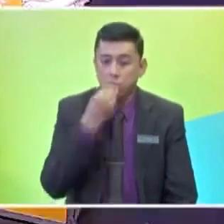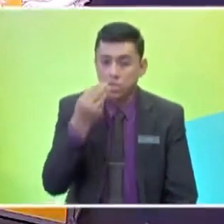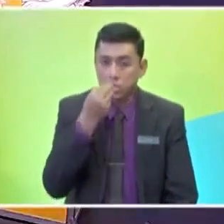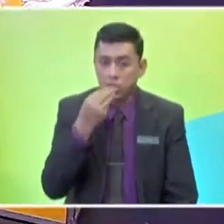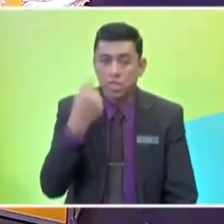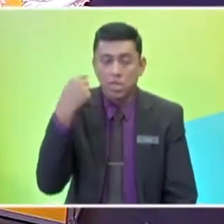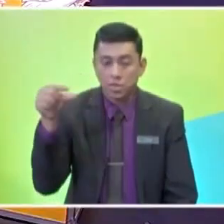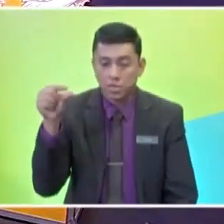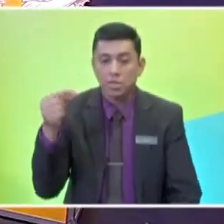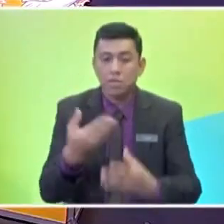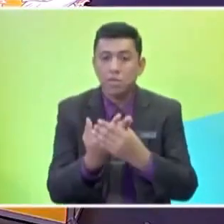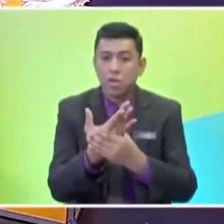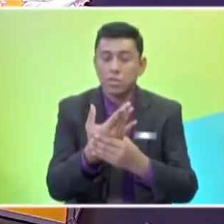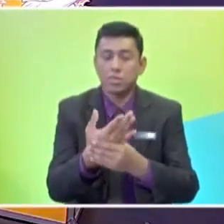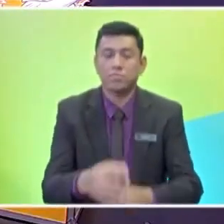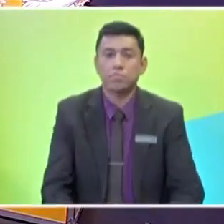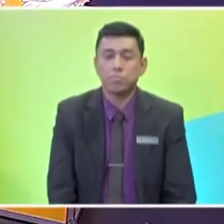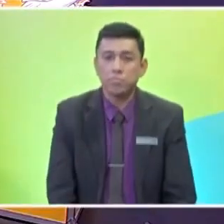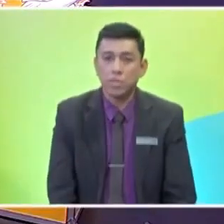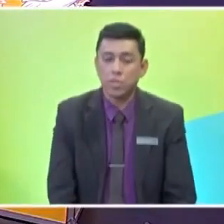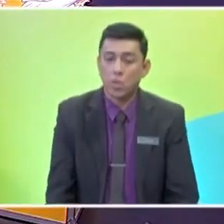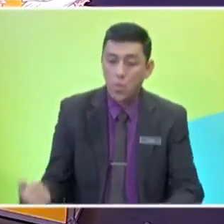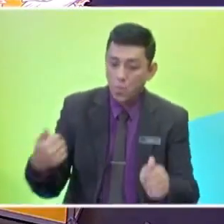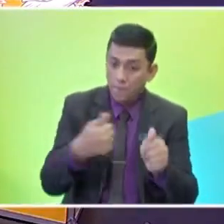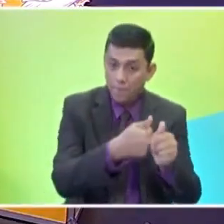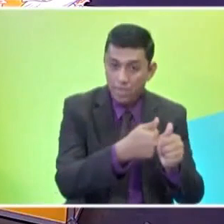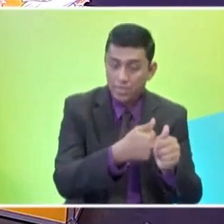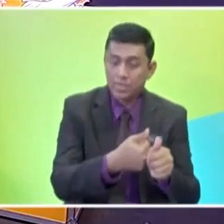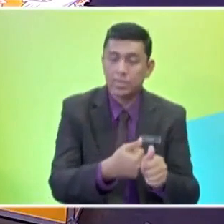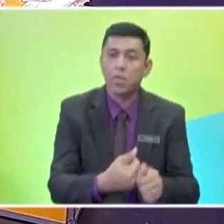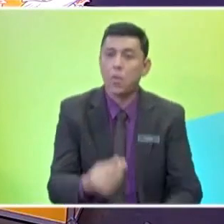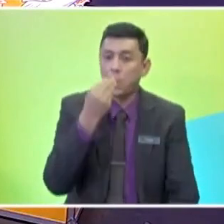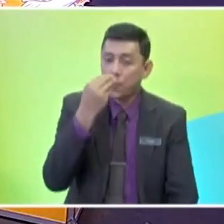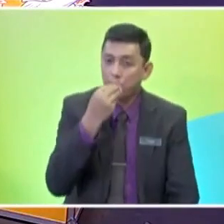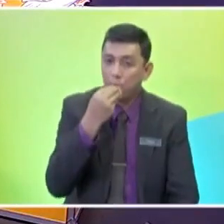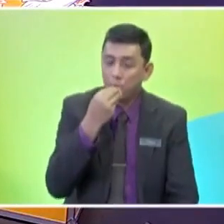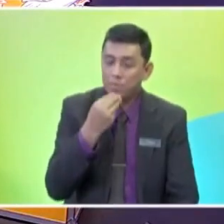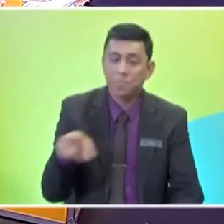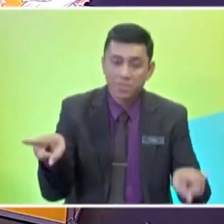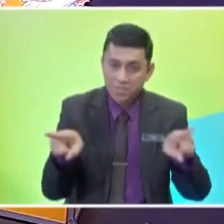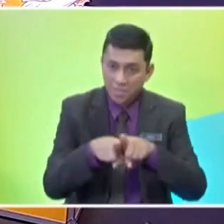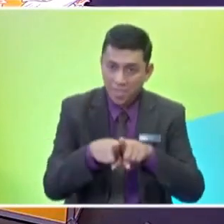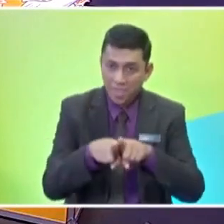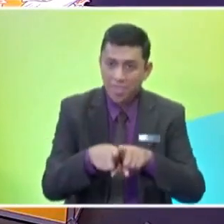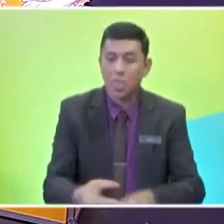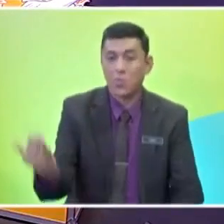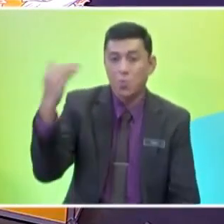come with you, Baba? Yes, you can follow me. We can eat together. Yay! Let's go!